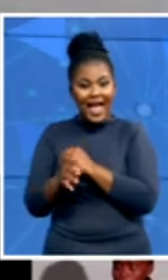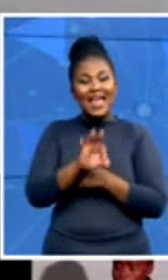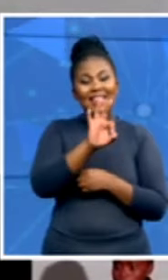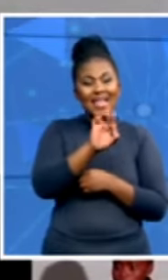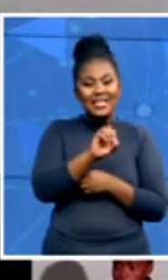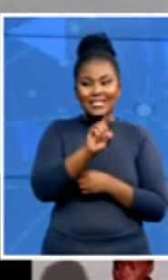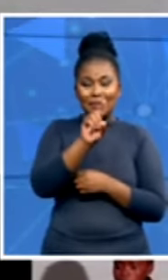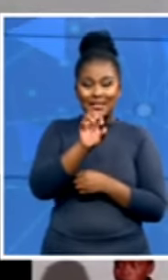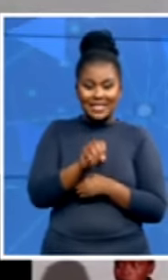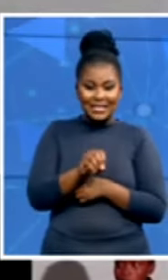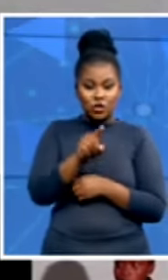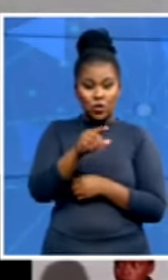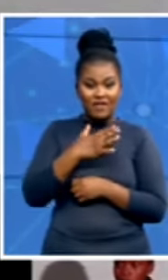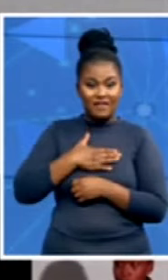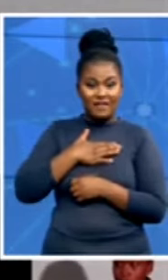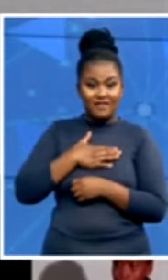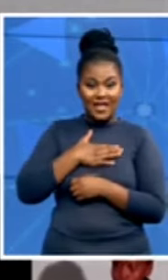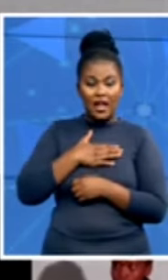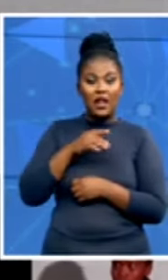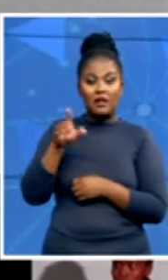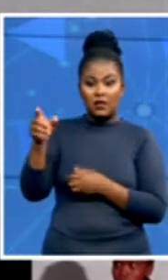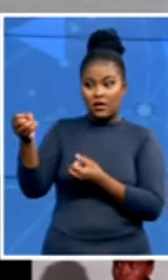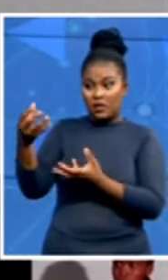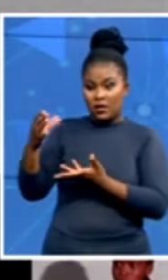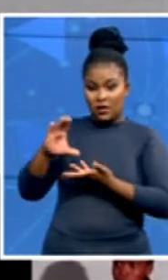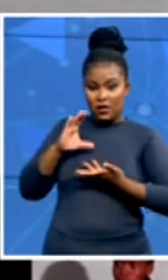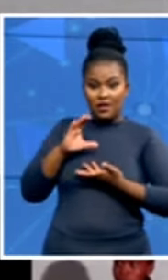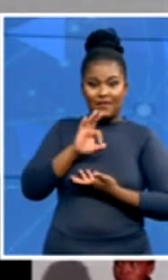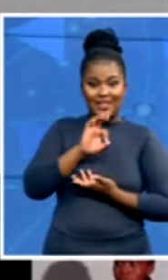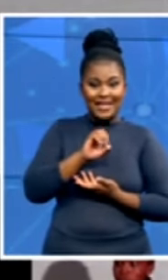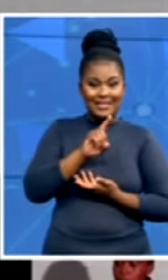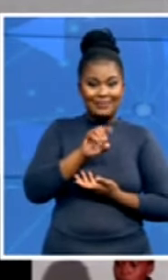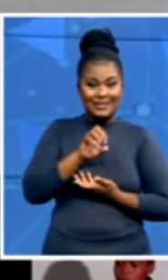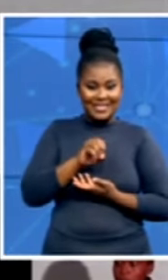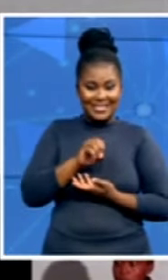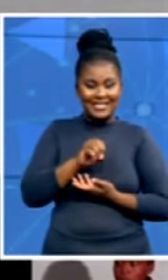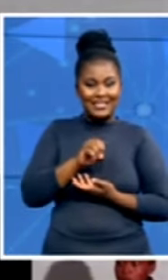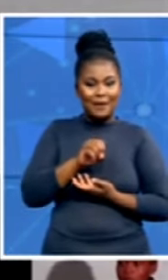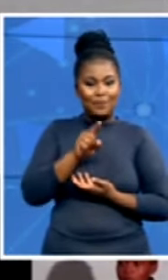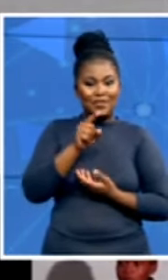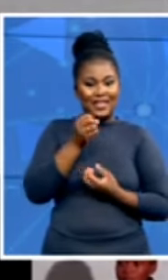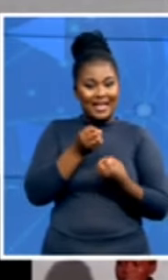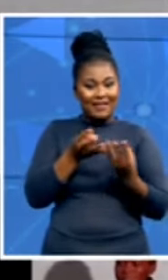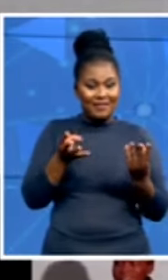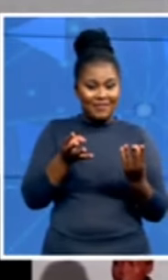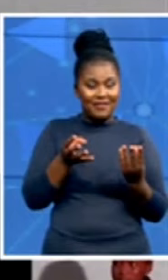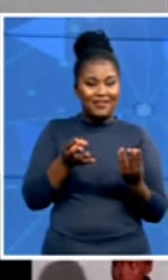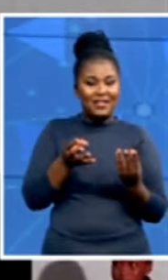allocated to the advancement of historically disadvantaged individuals adequate?